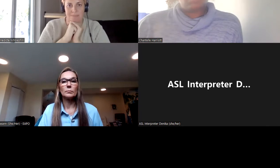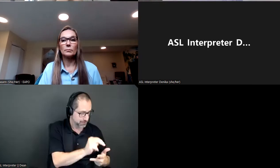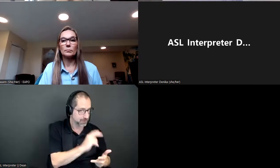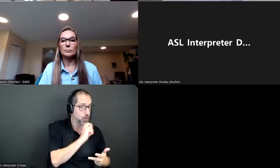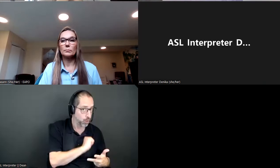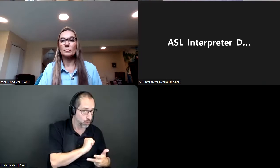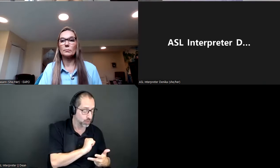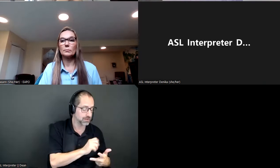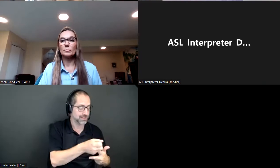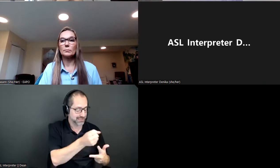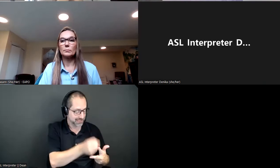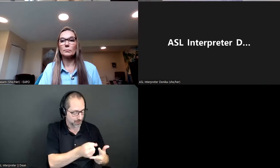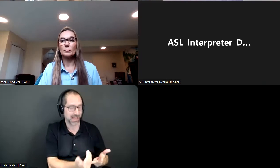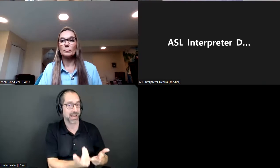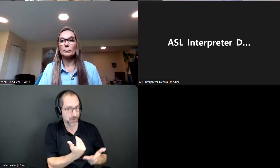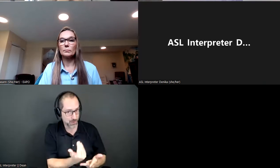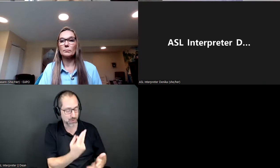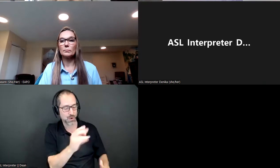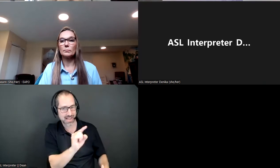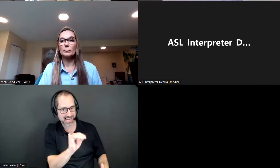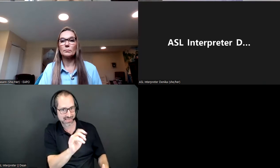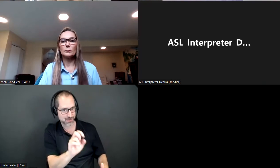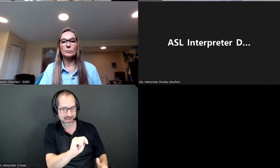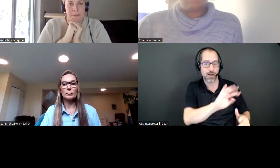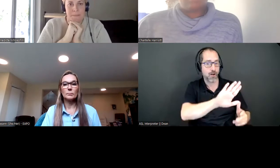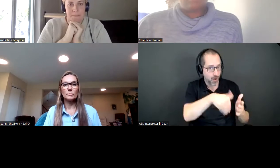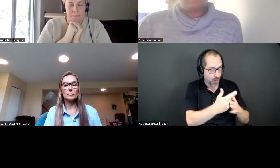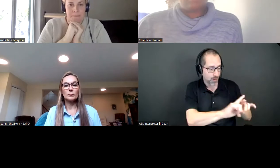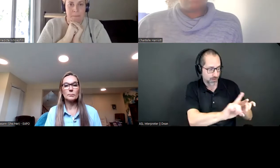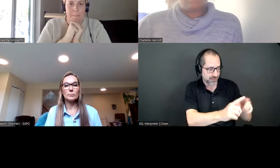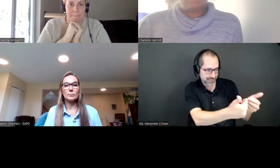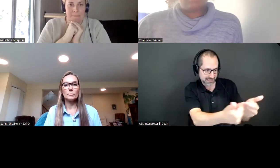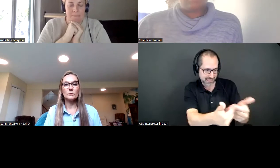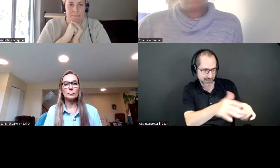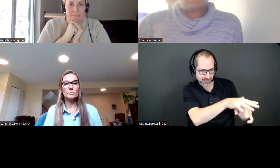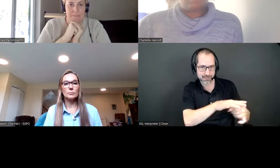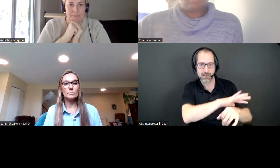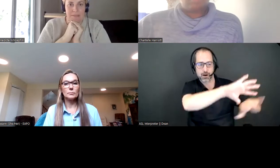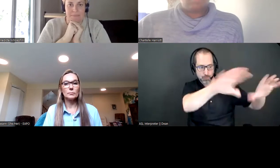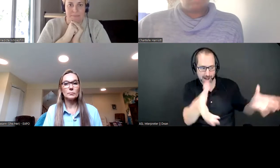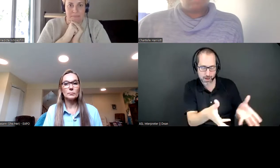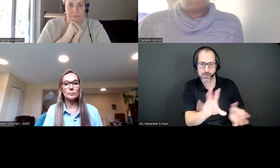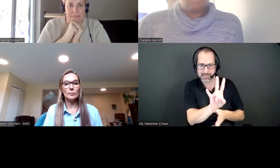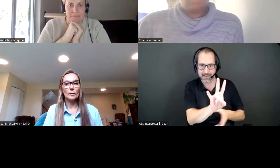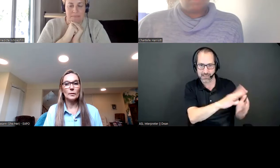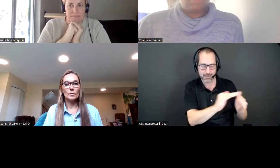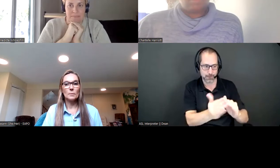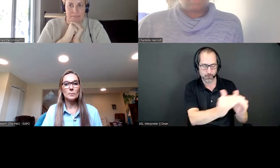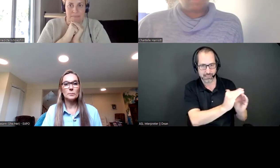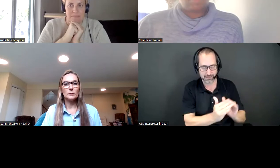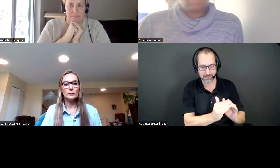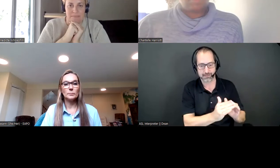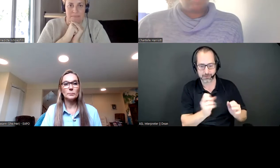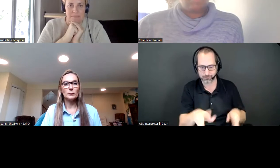New Hazelton. They're all in separate sections surrounding the 7 communities. So